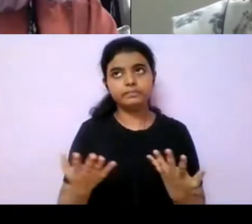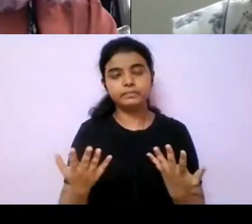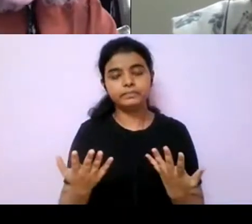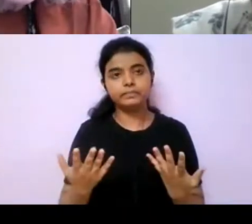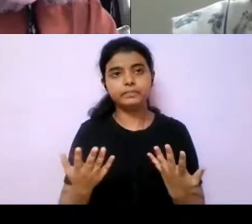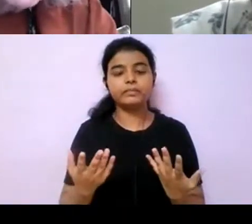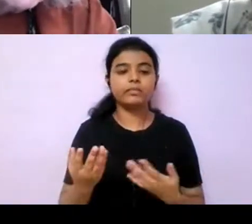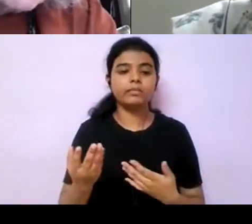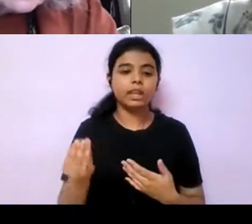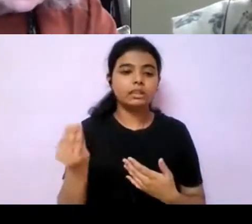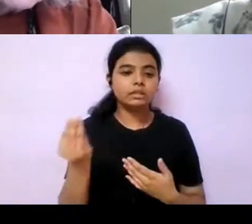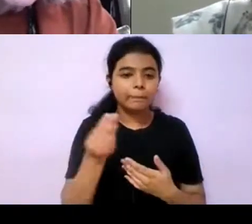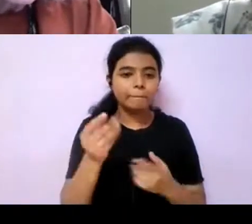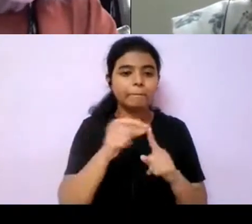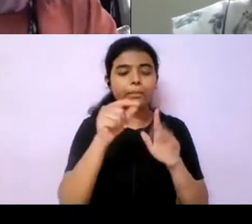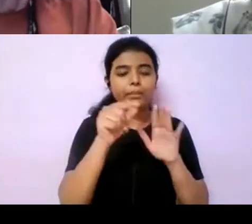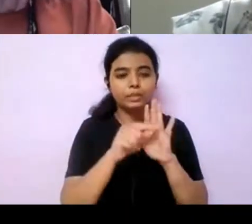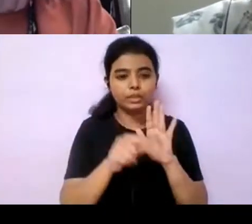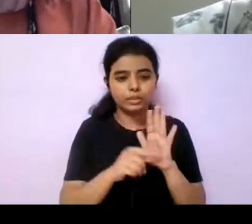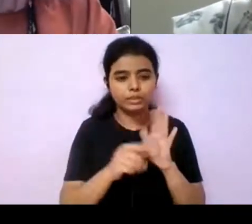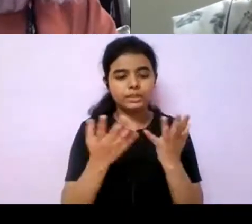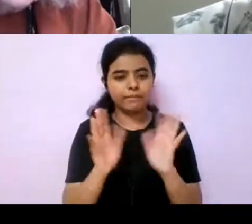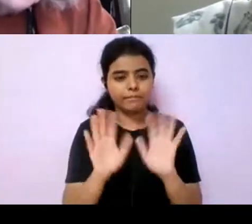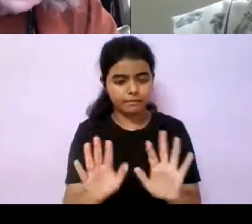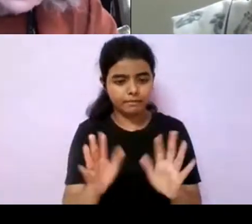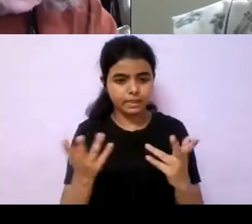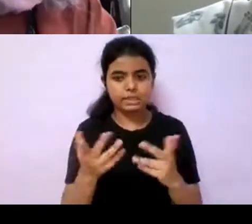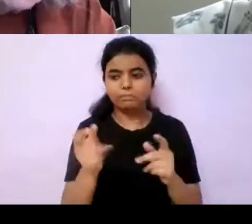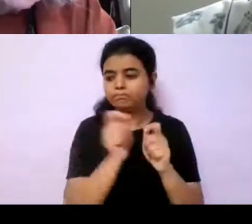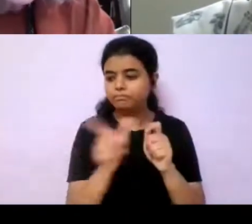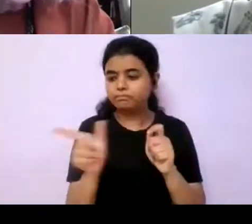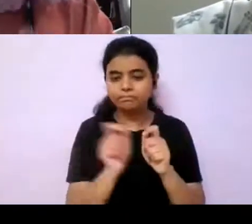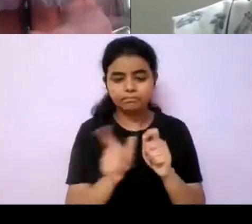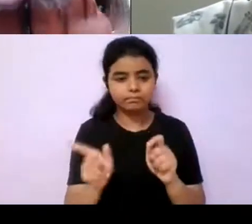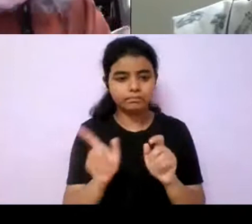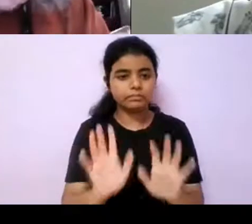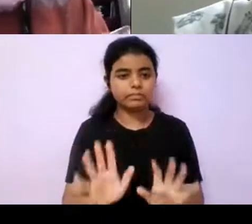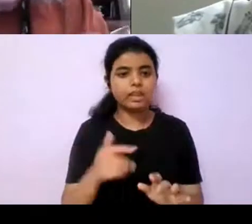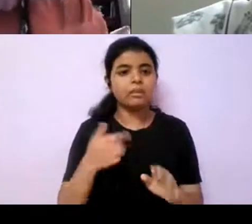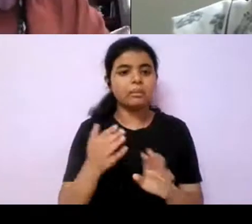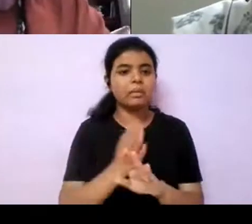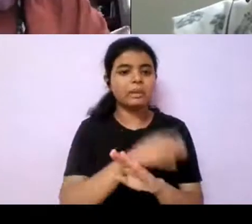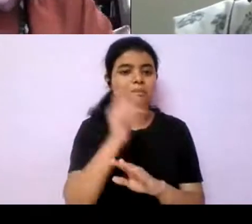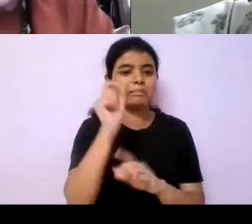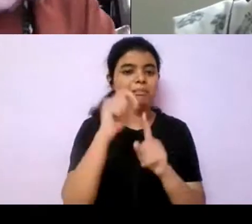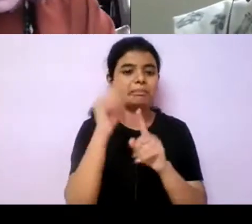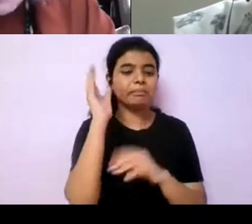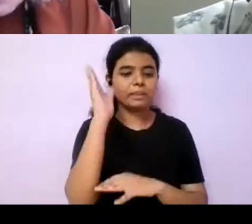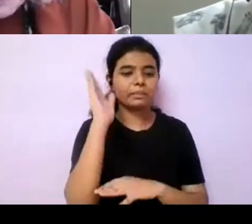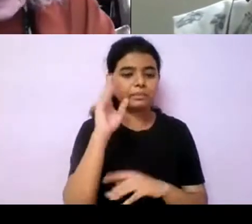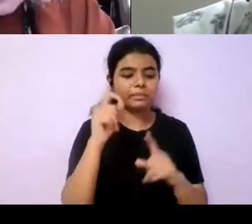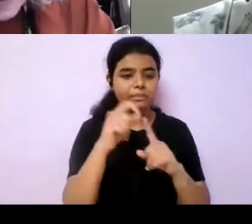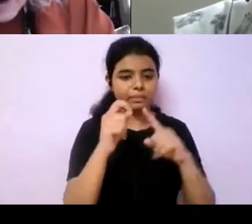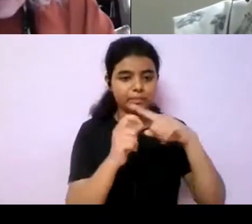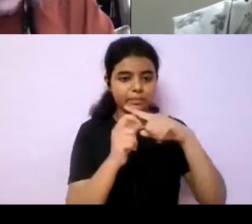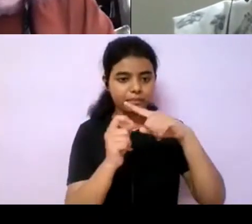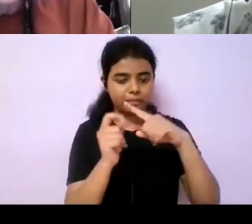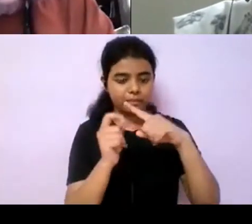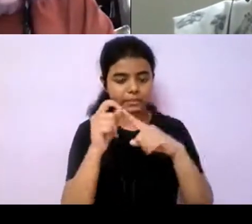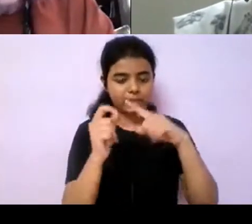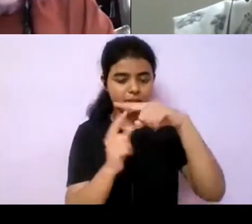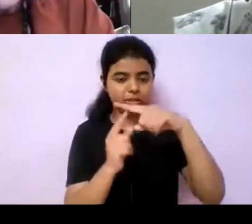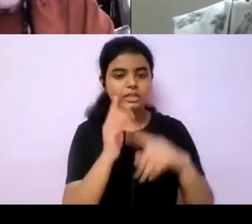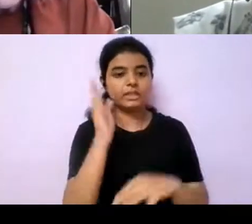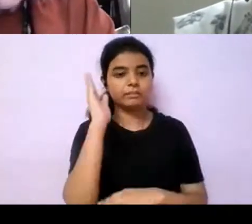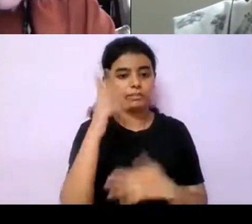mean, some of the principles and the definitions that I put out there, I think they hold